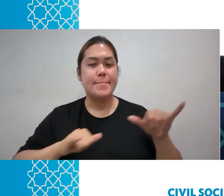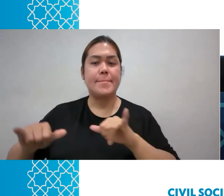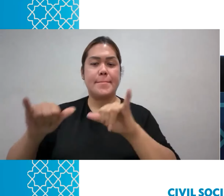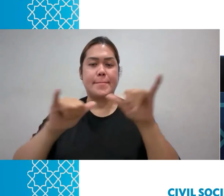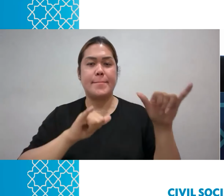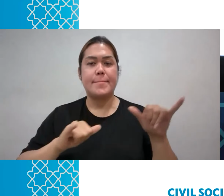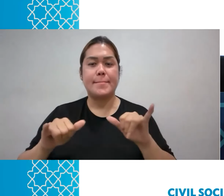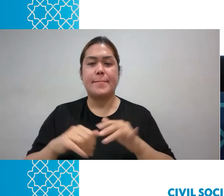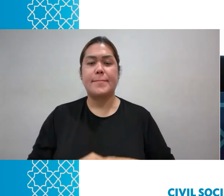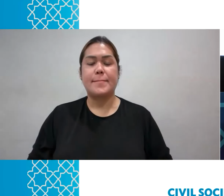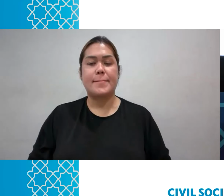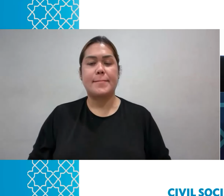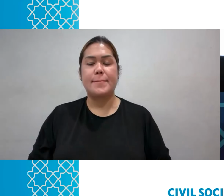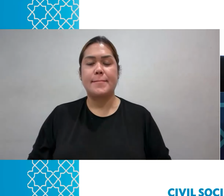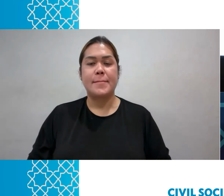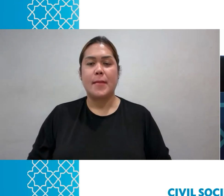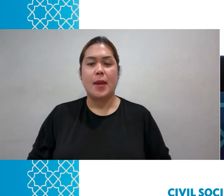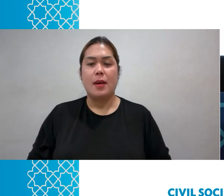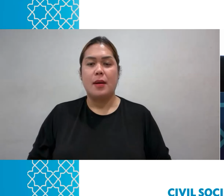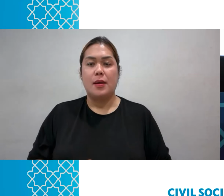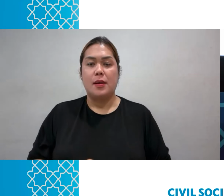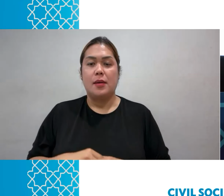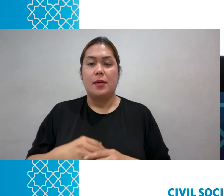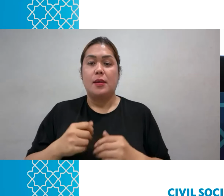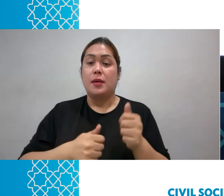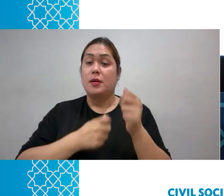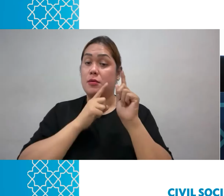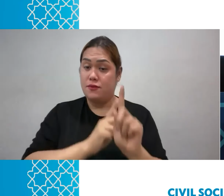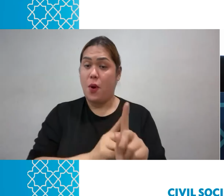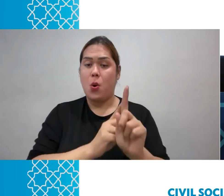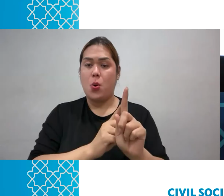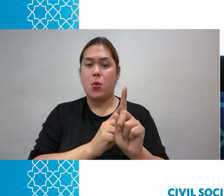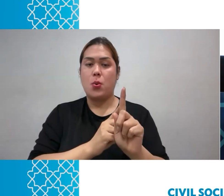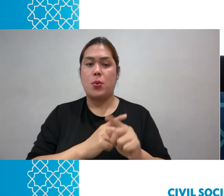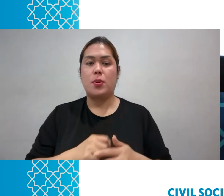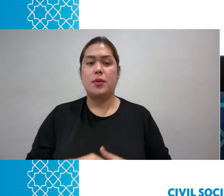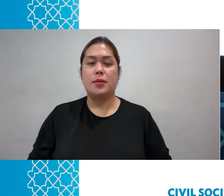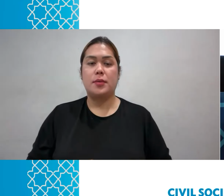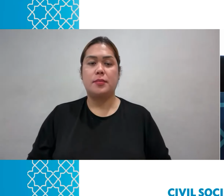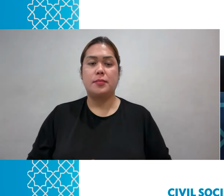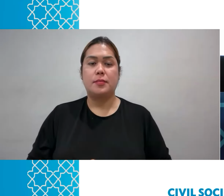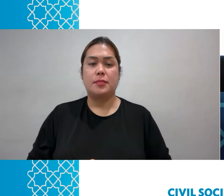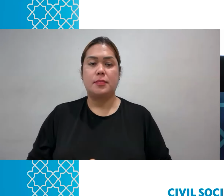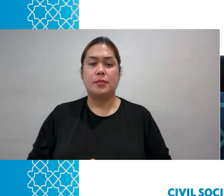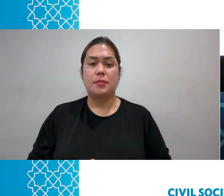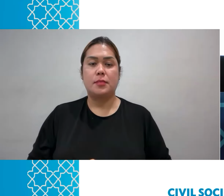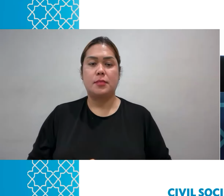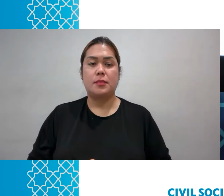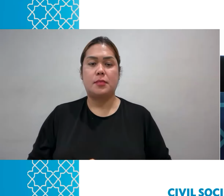And also in this, the key is probably raise the awareness on the parts